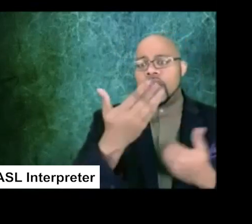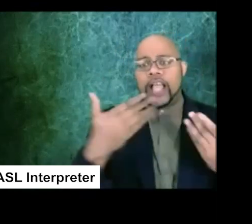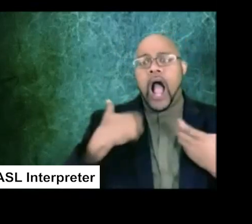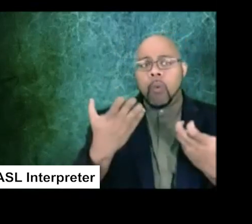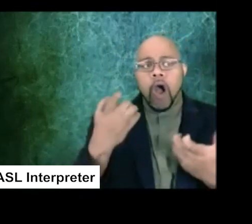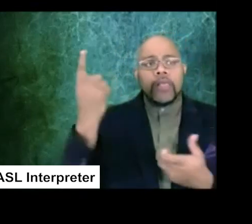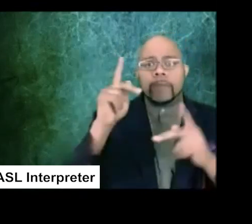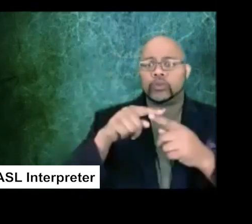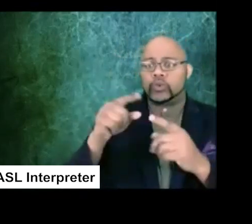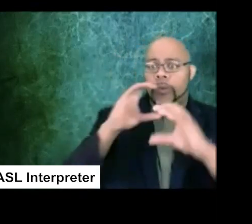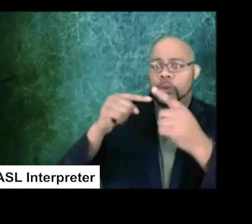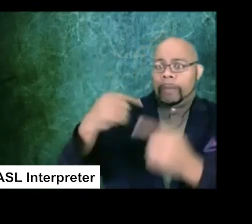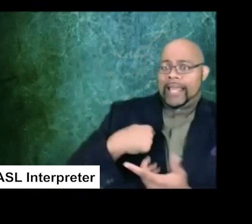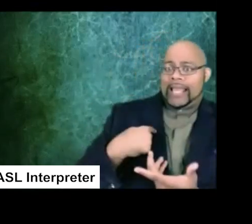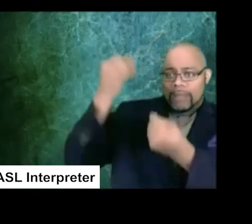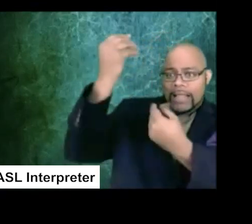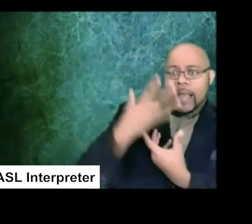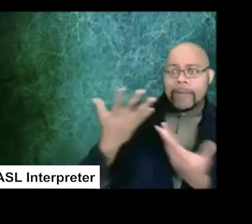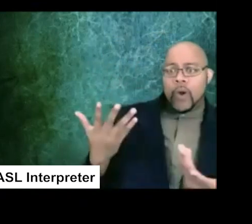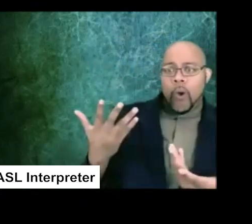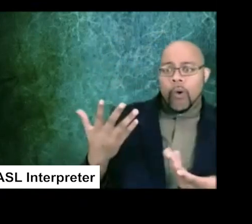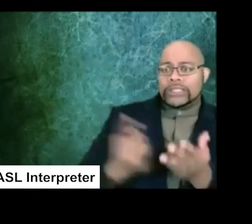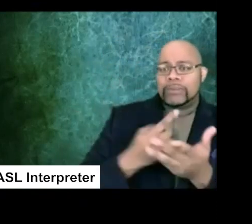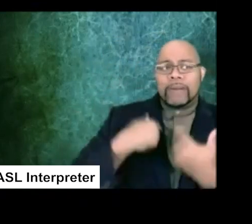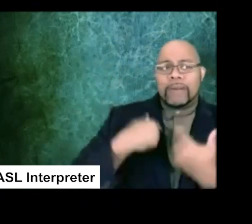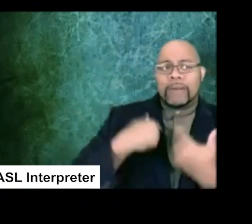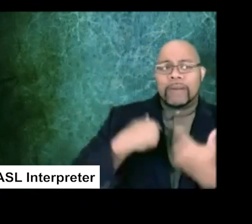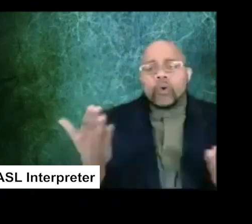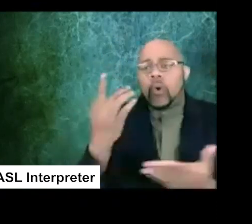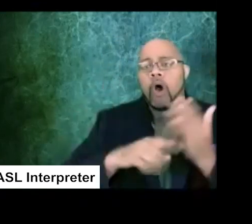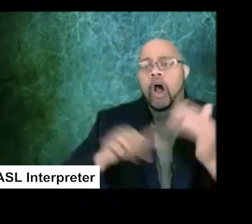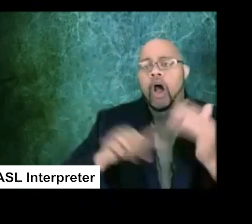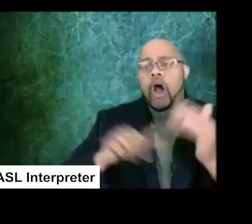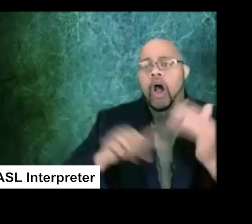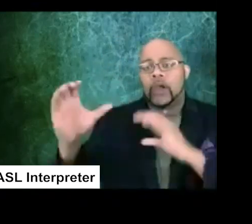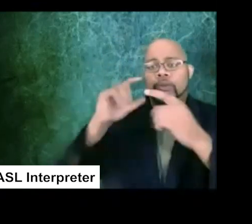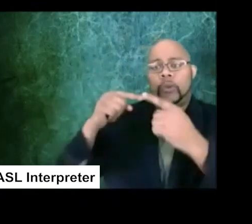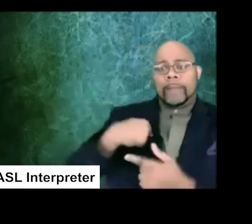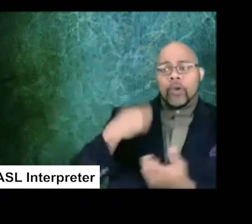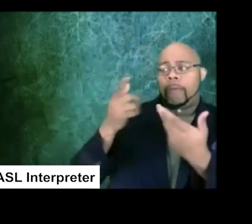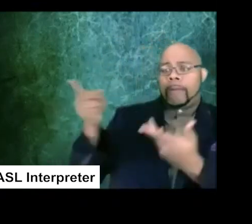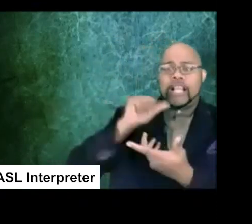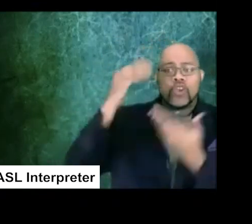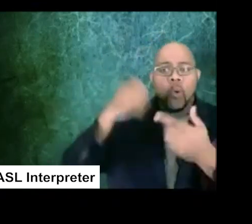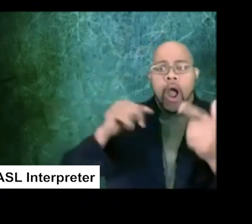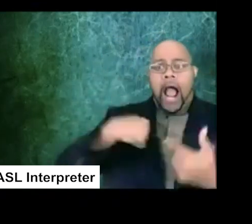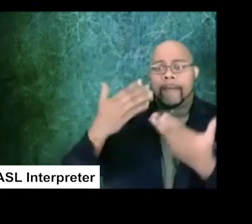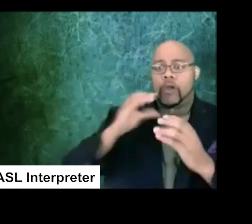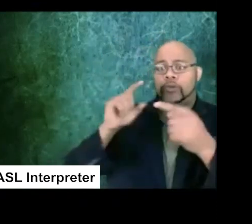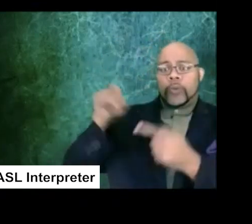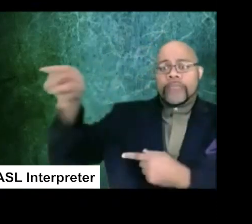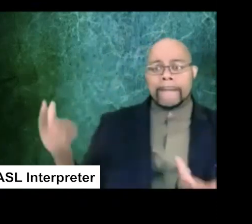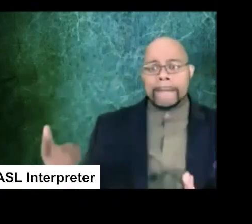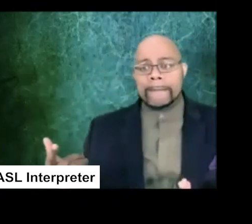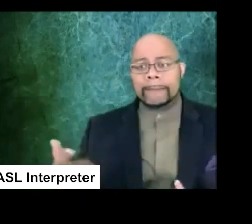want somebody to communicate to me. And sometimes I don't know what somebody might communicate to me, or they might not know what I might communicate to